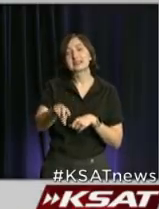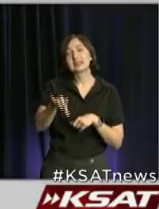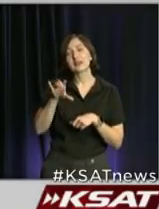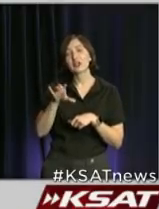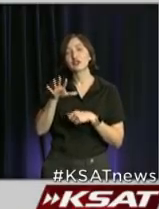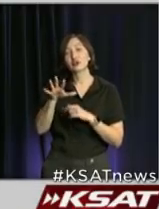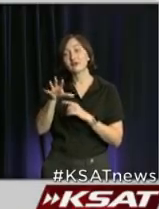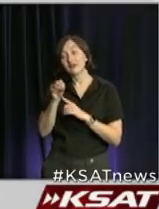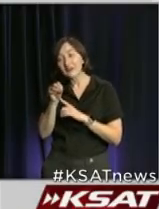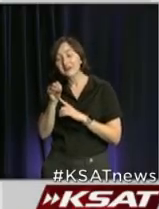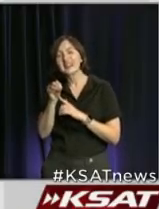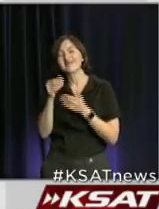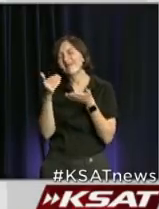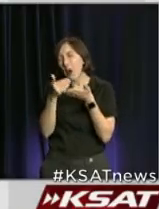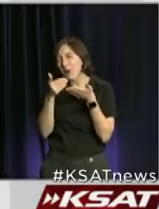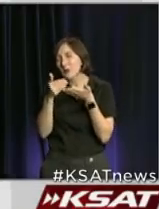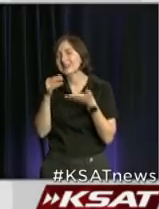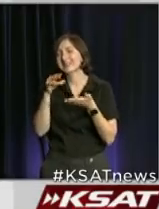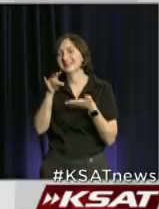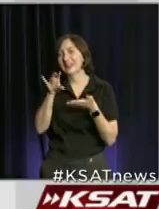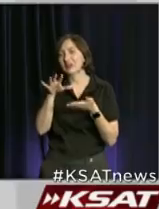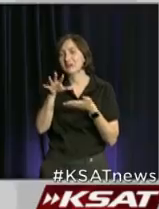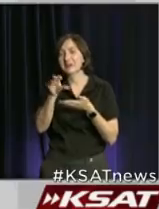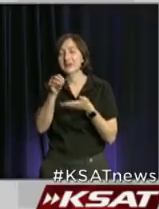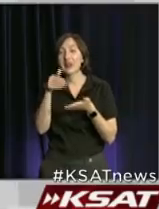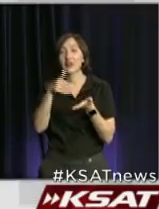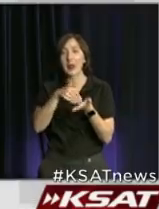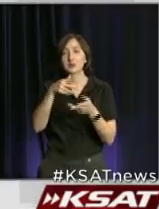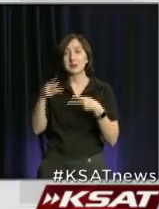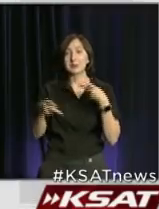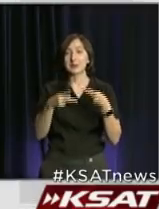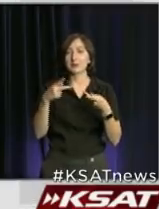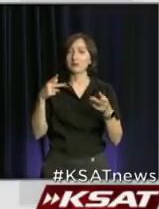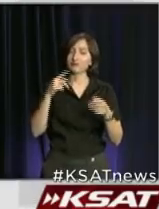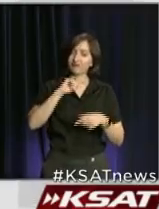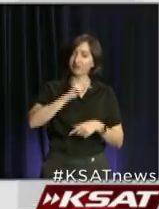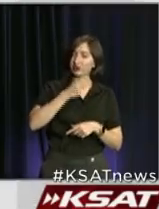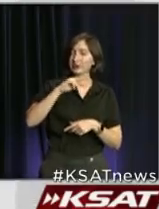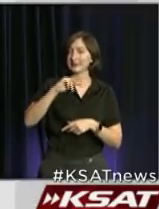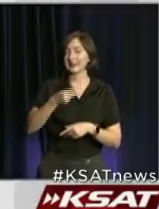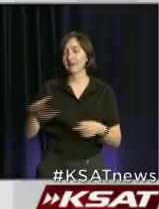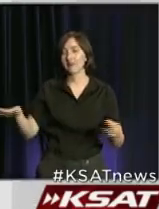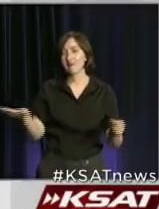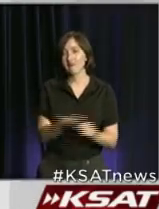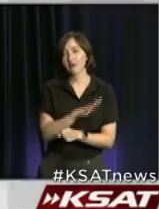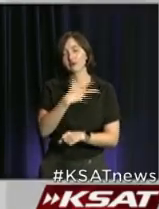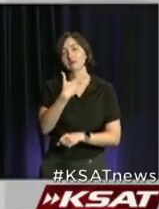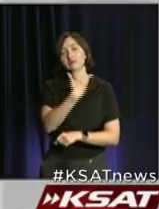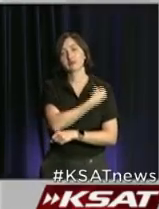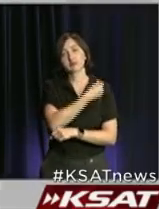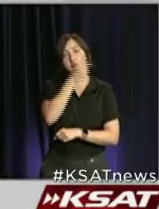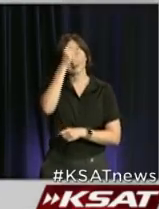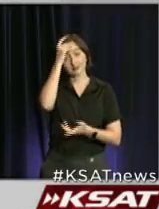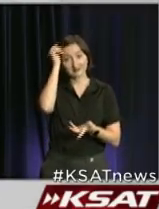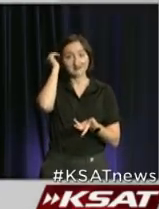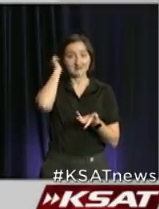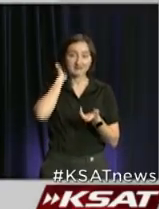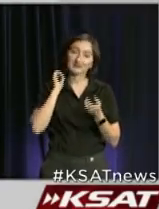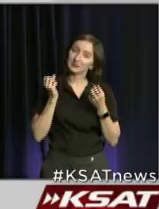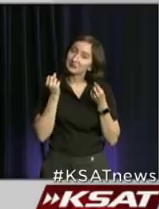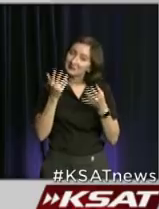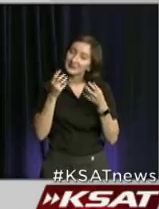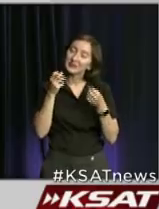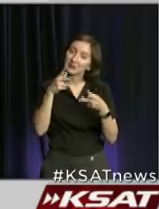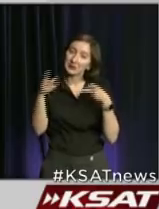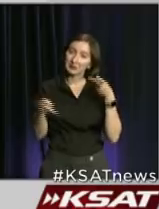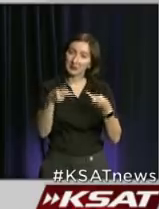now are fully vaccinated. That's 58% of our total Bexar County population that is eligible have